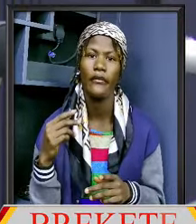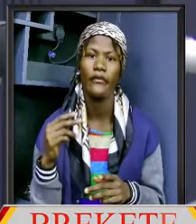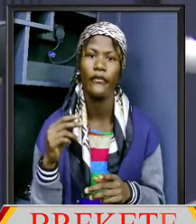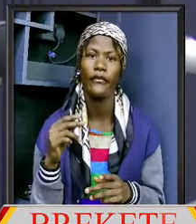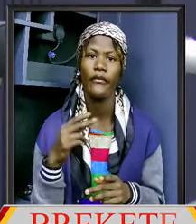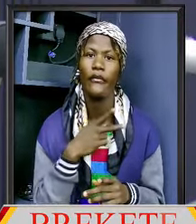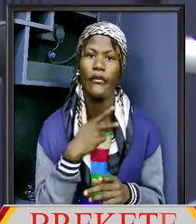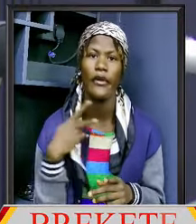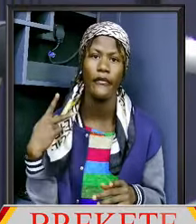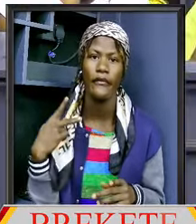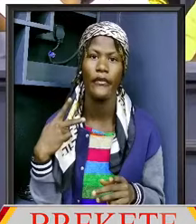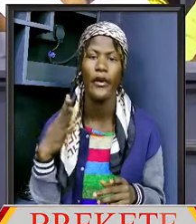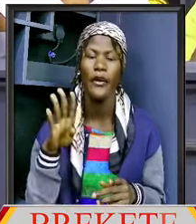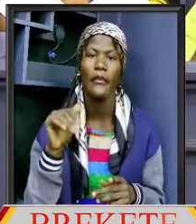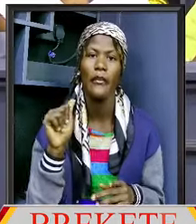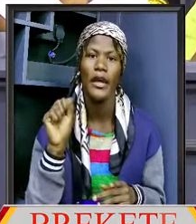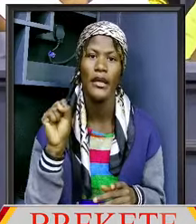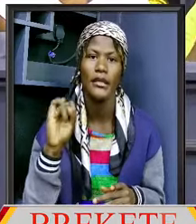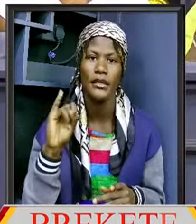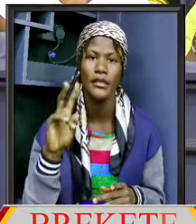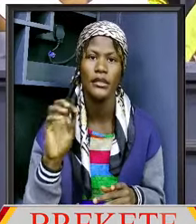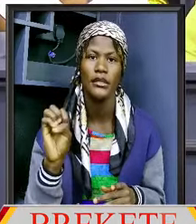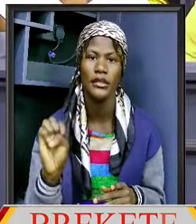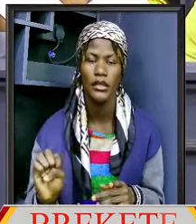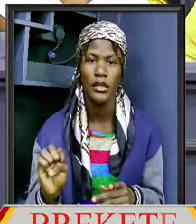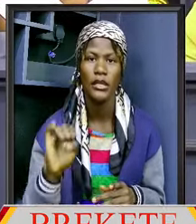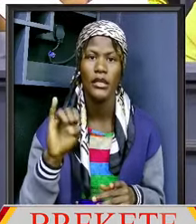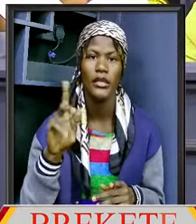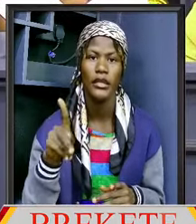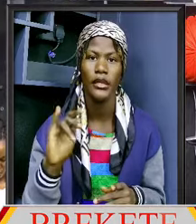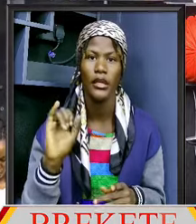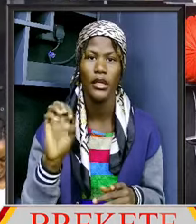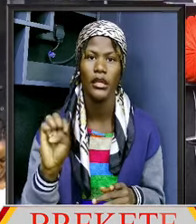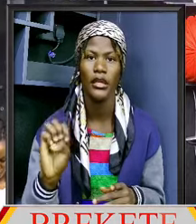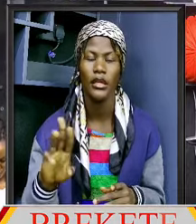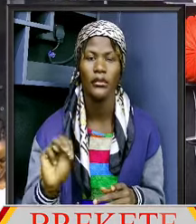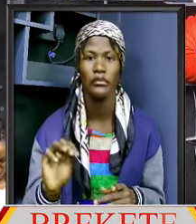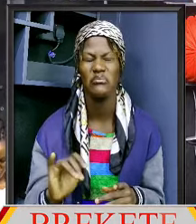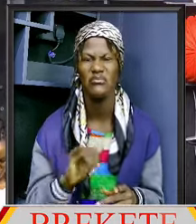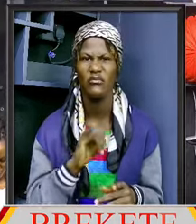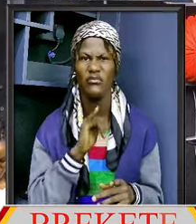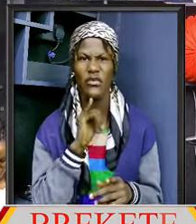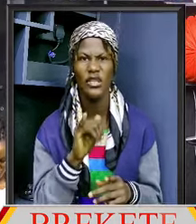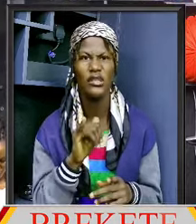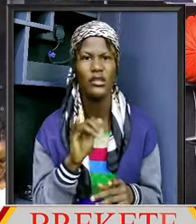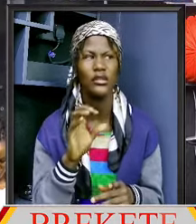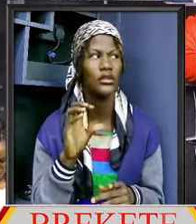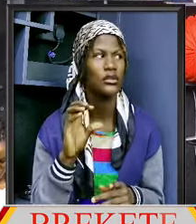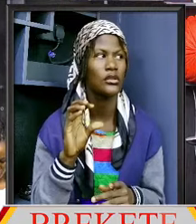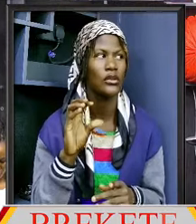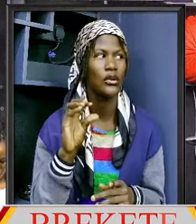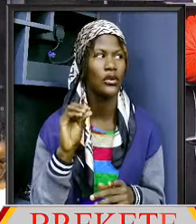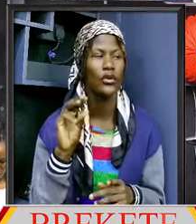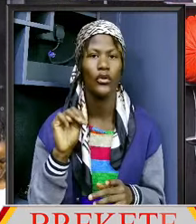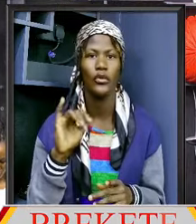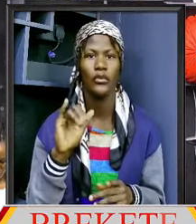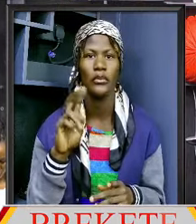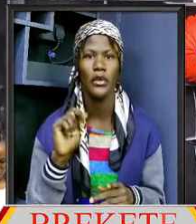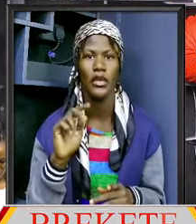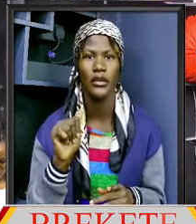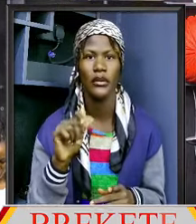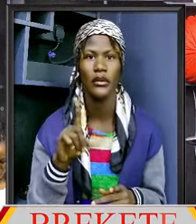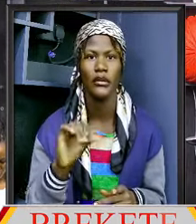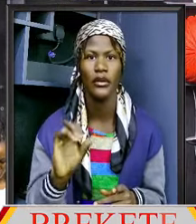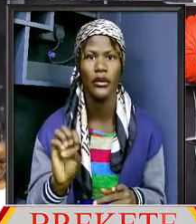Ikeme. And the case now, the communal clash between Oku Iboku in